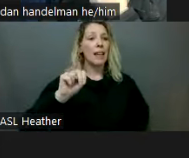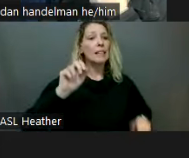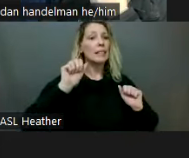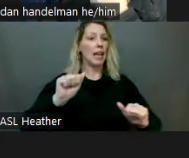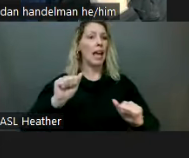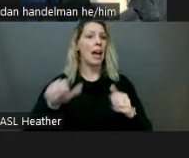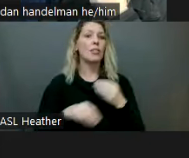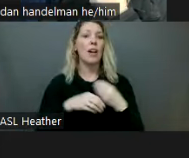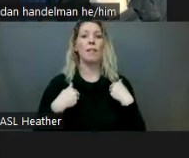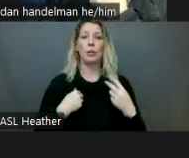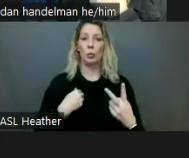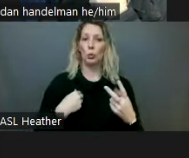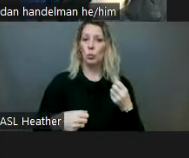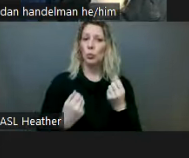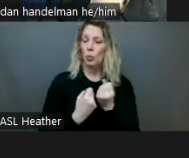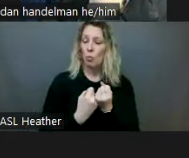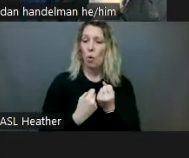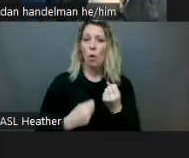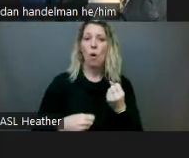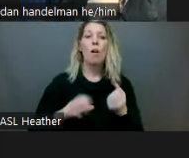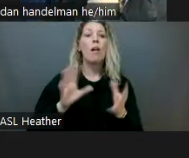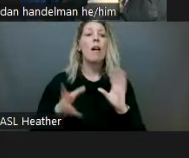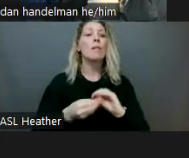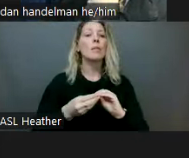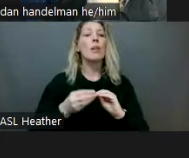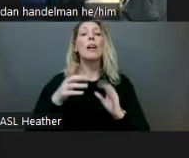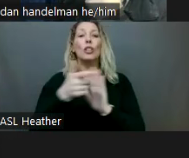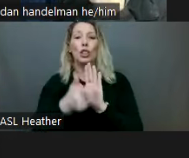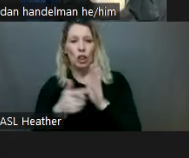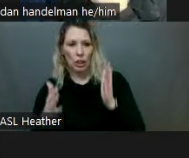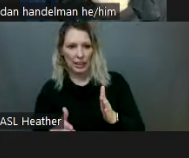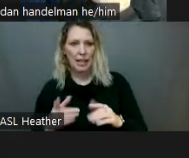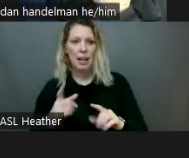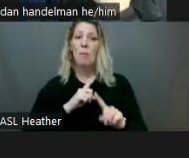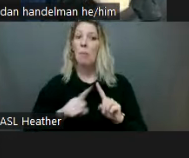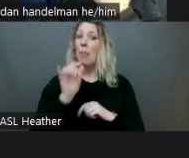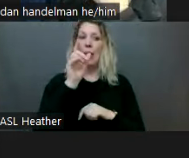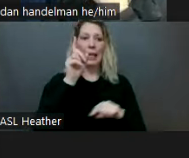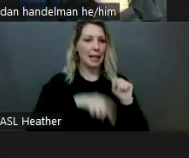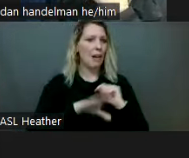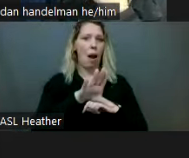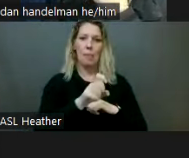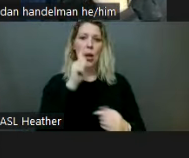total of up to 3 support people. However, the support person cannot be a witness to the incident.